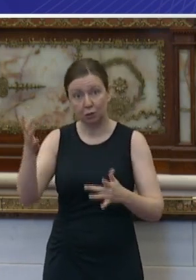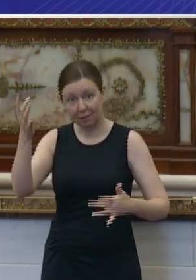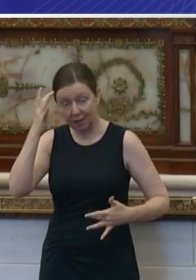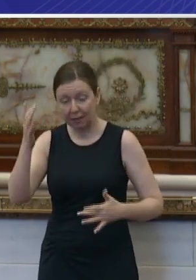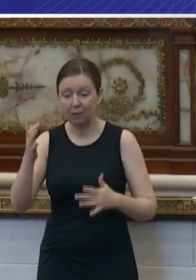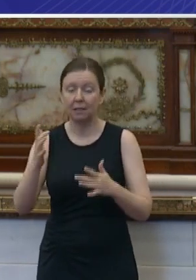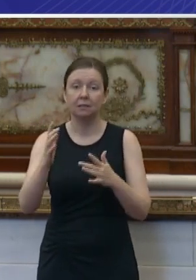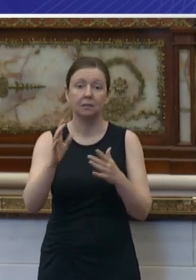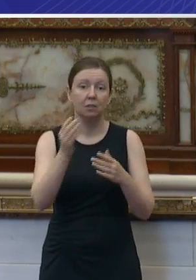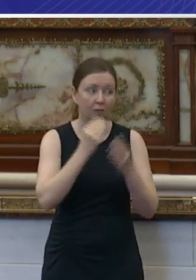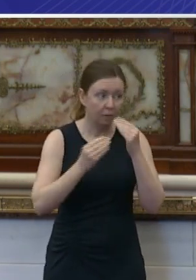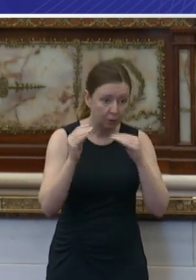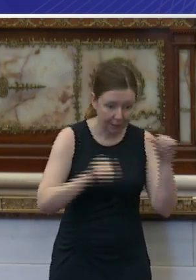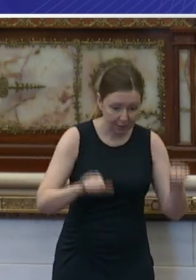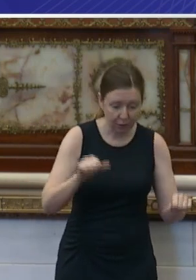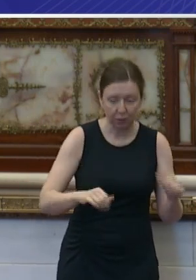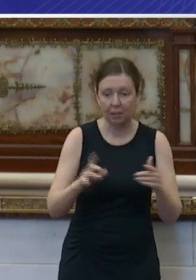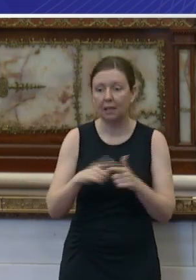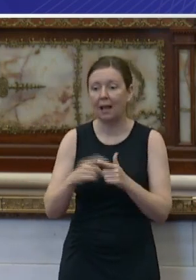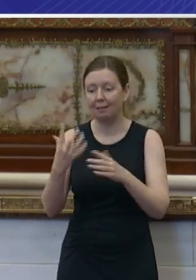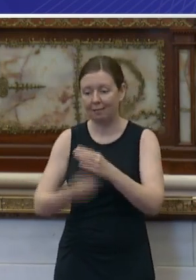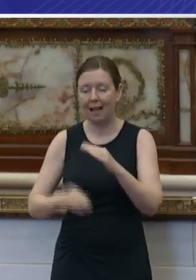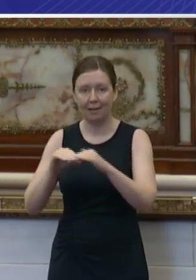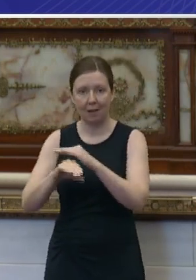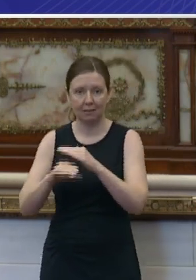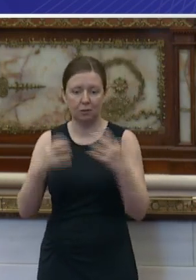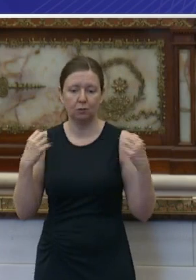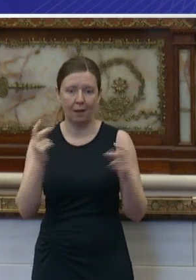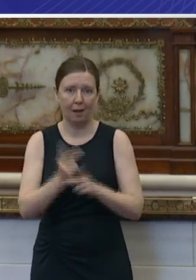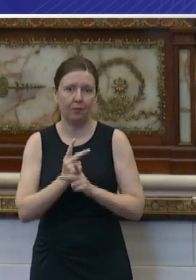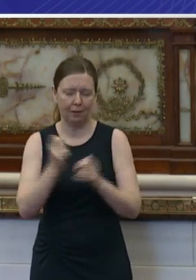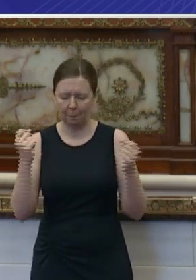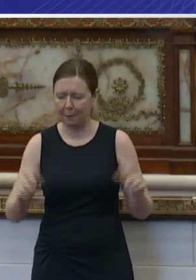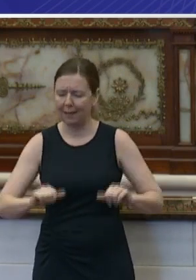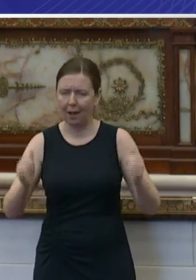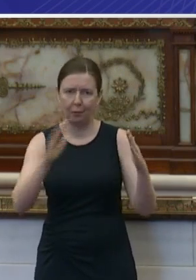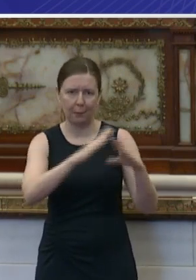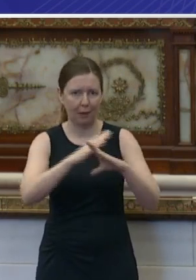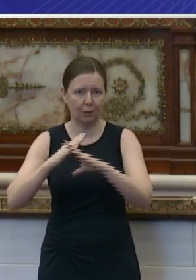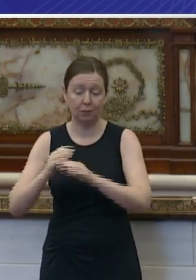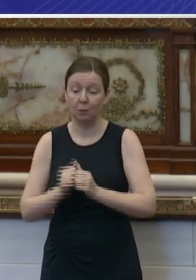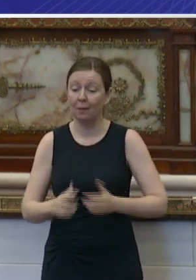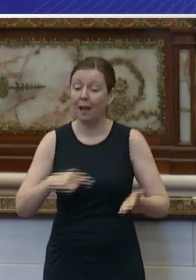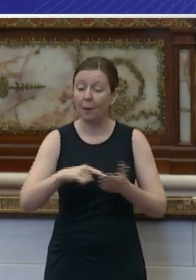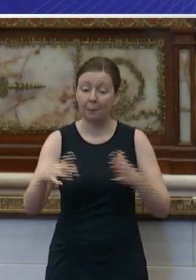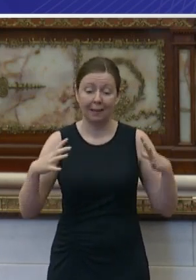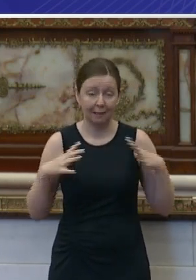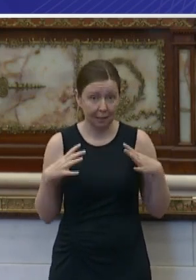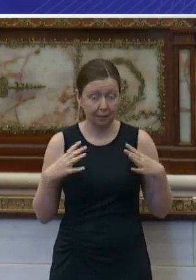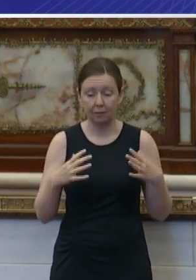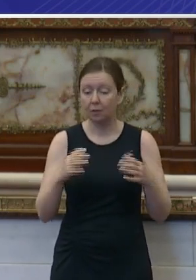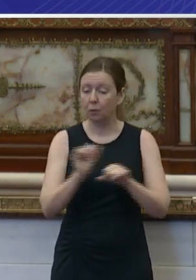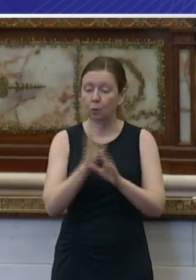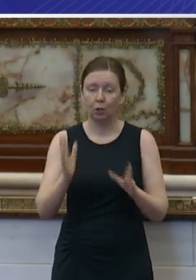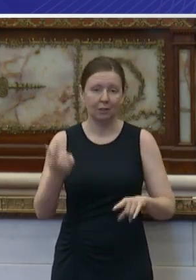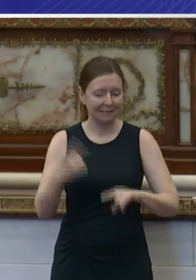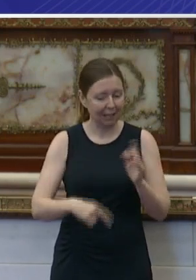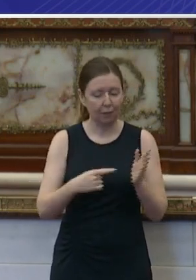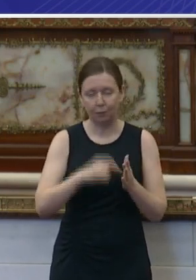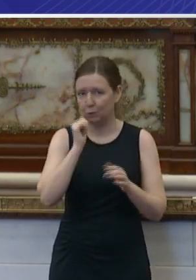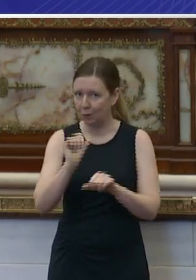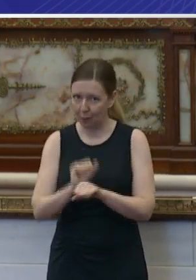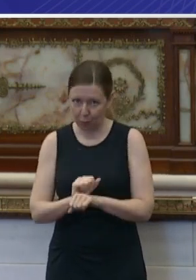food insecurity, and lack of access to health care, among other barriers. Without paid leave, workers cannot afford to not work when